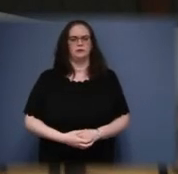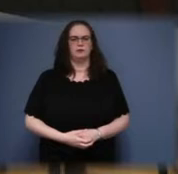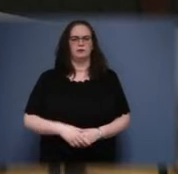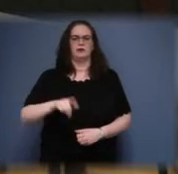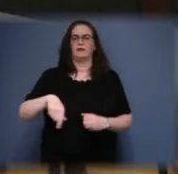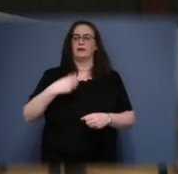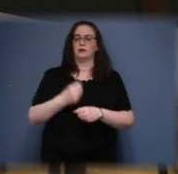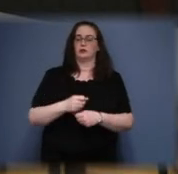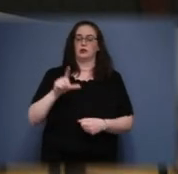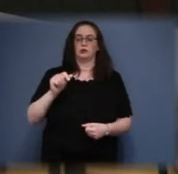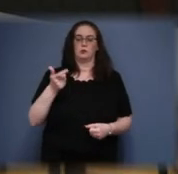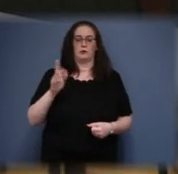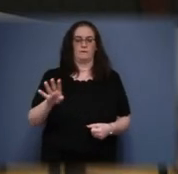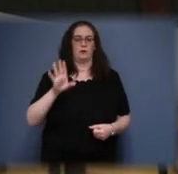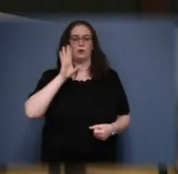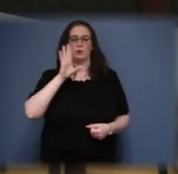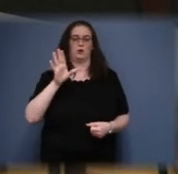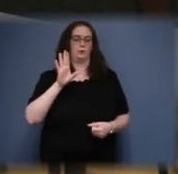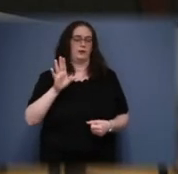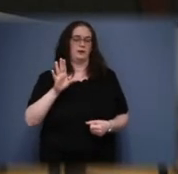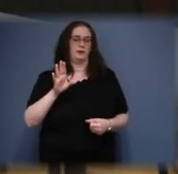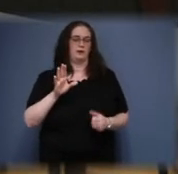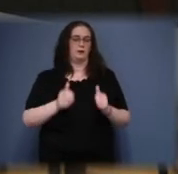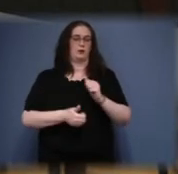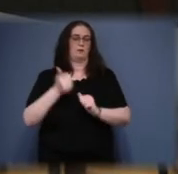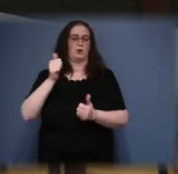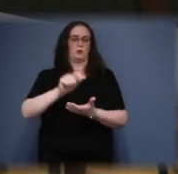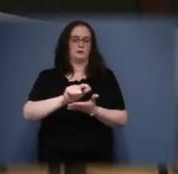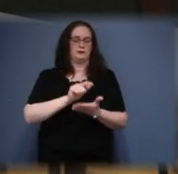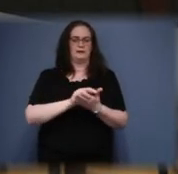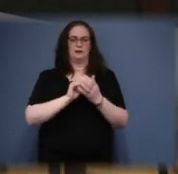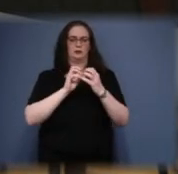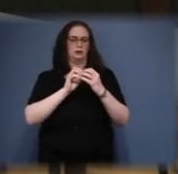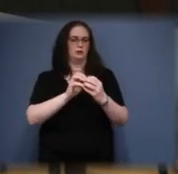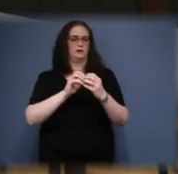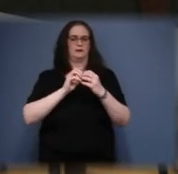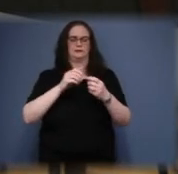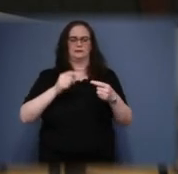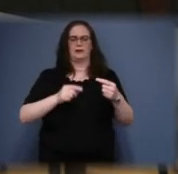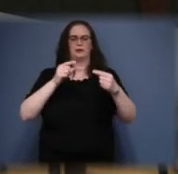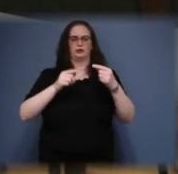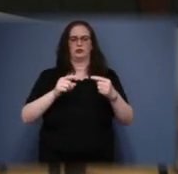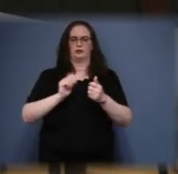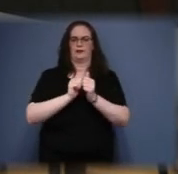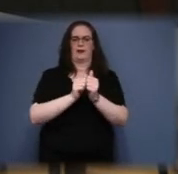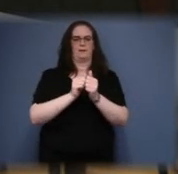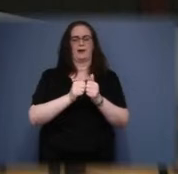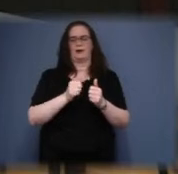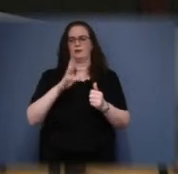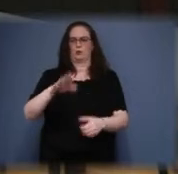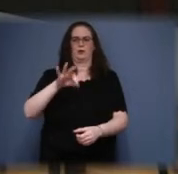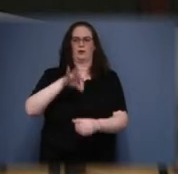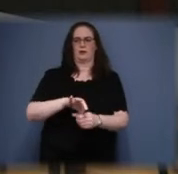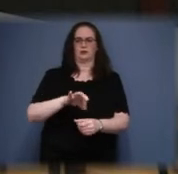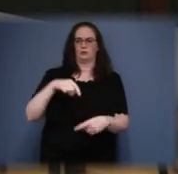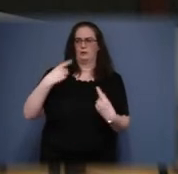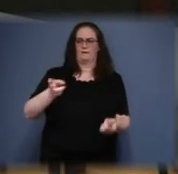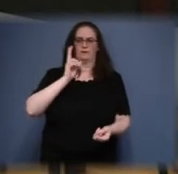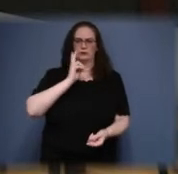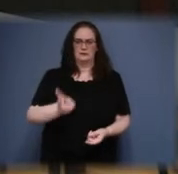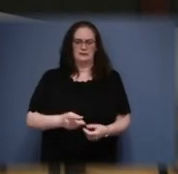year in 2024 is going to be the most legal, contentious campaign or election that we've ever